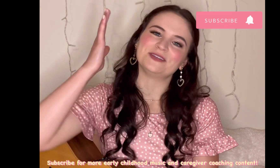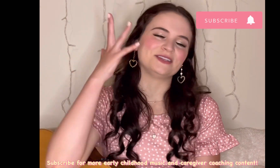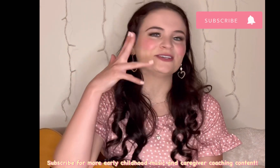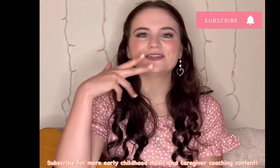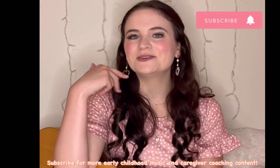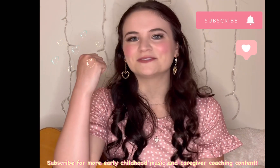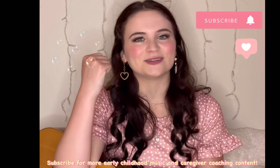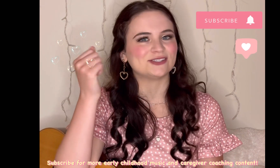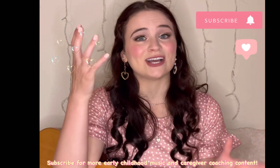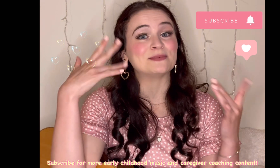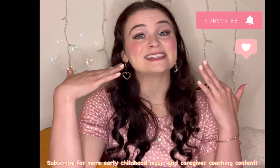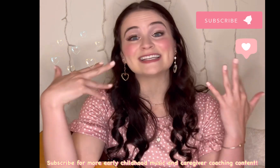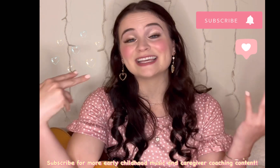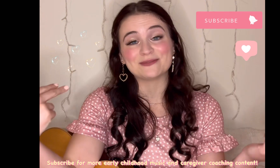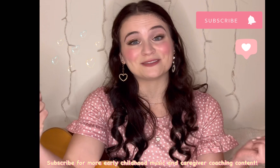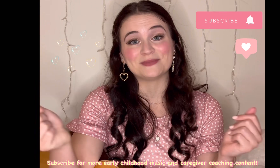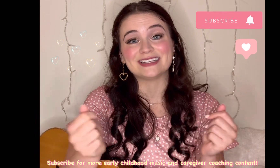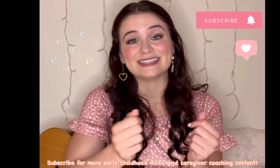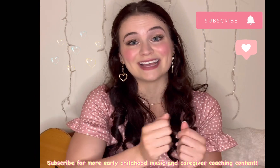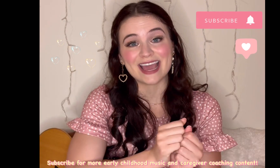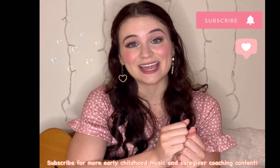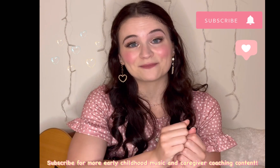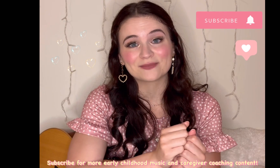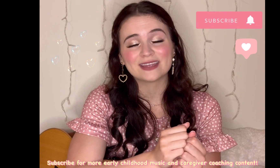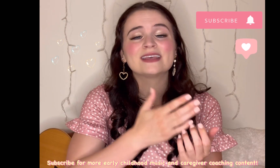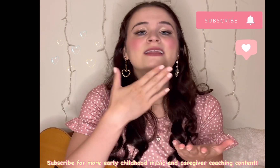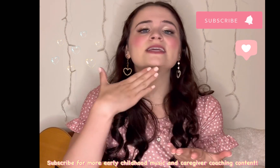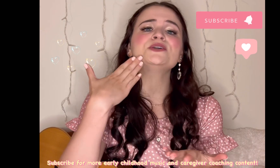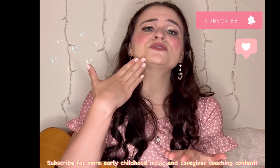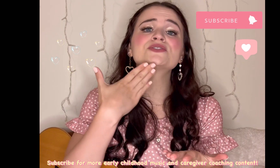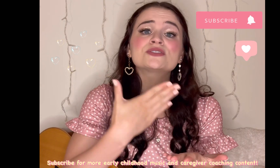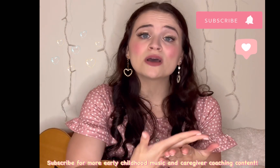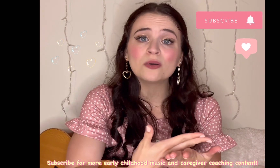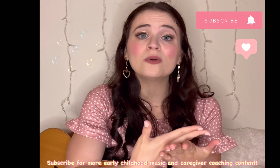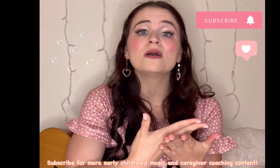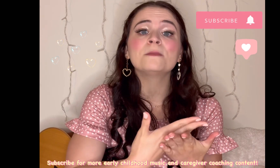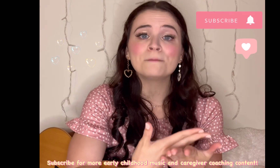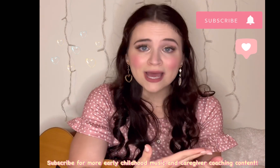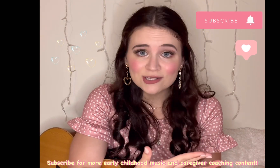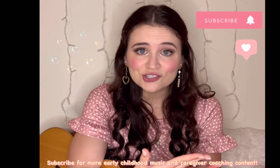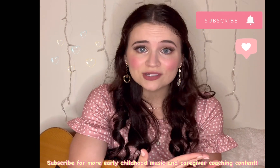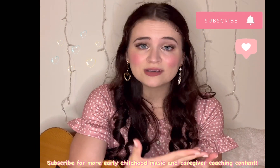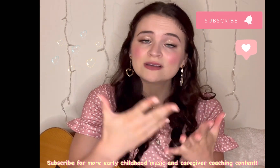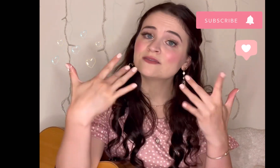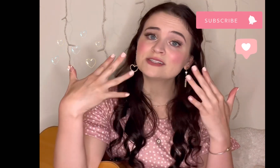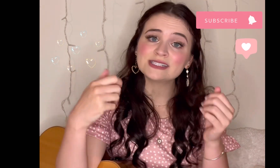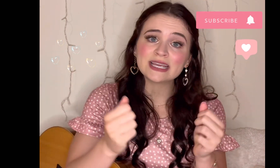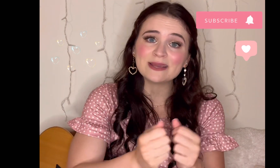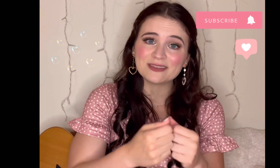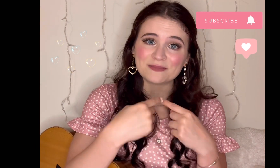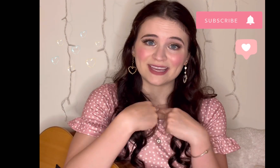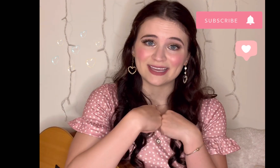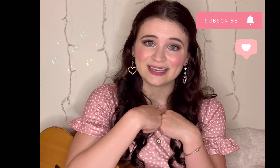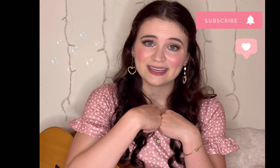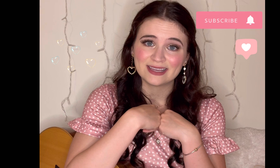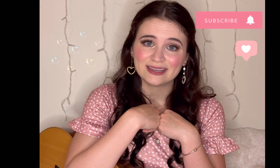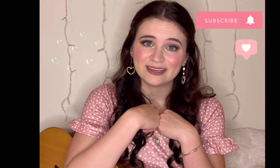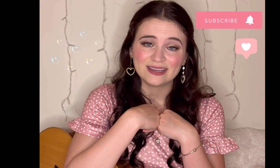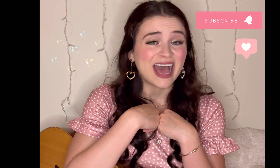Such a beautiful job singing with me today. Thank you so much for singing with